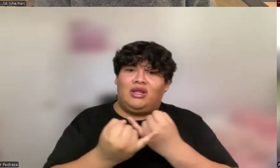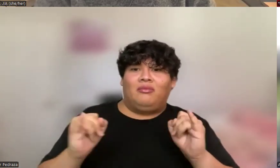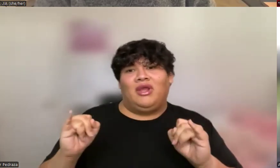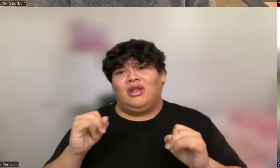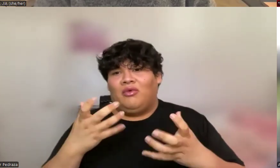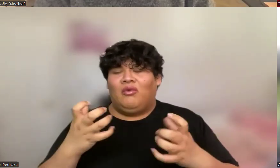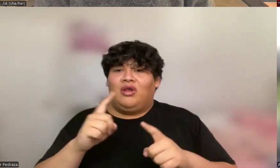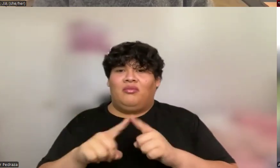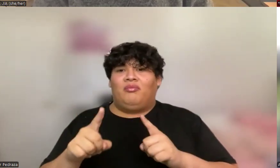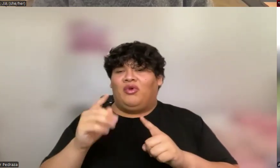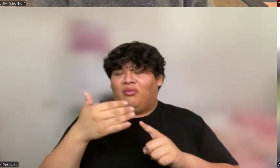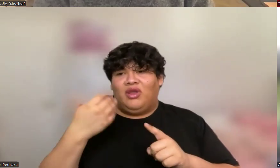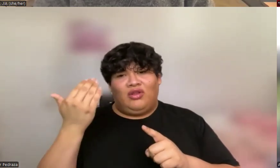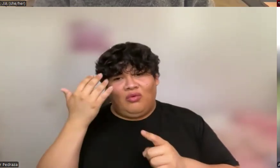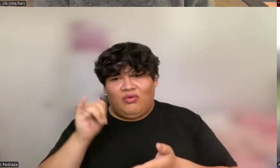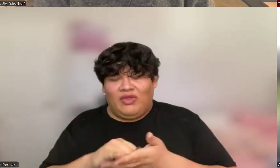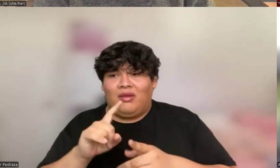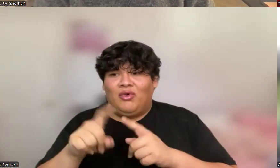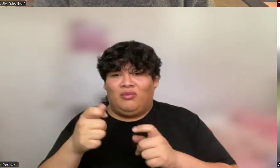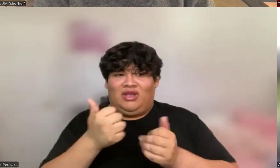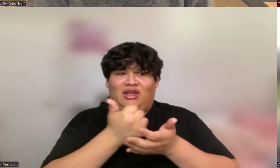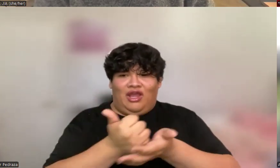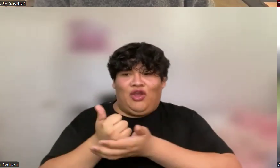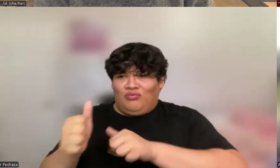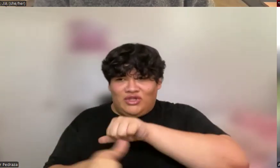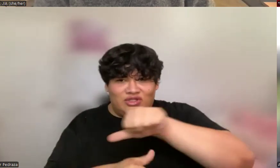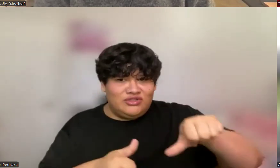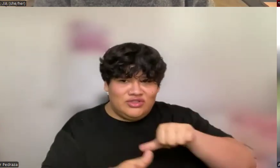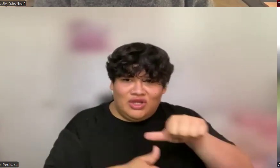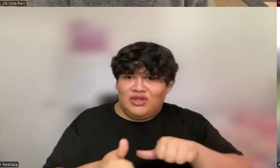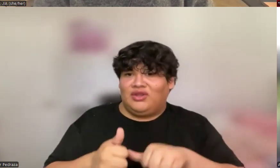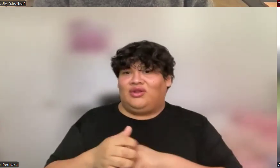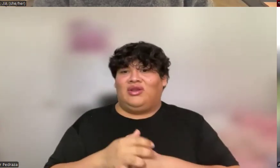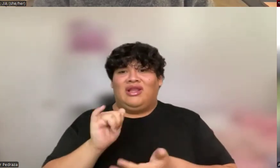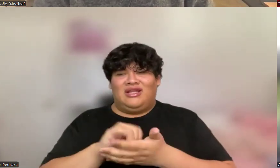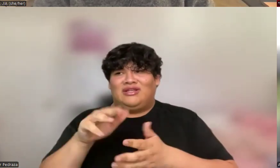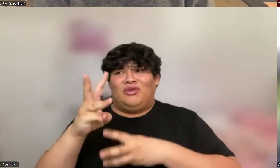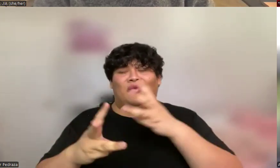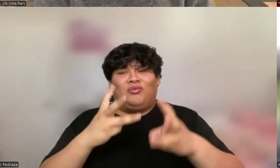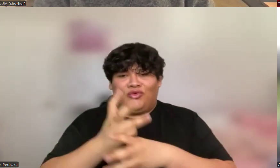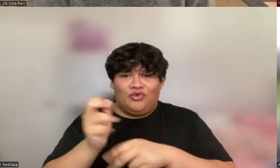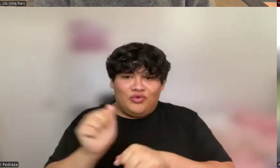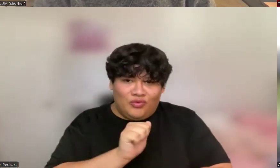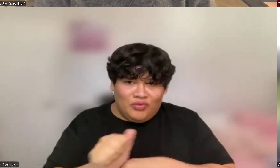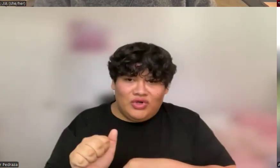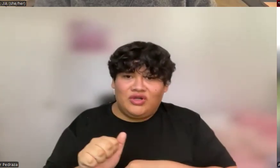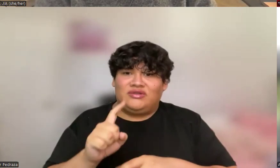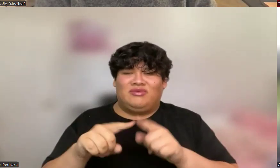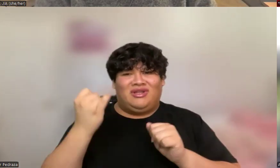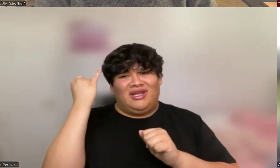we all recognize that we all depend on each other, and that's how the world works. But